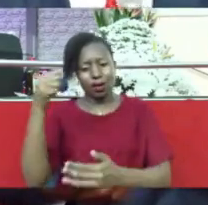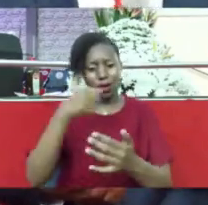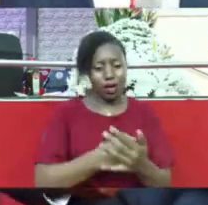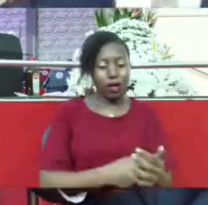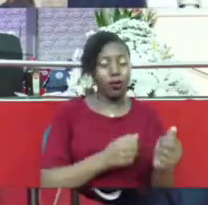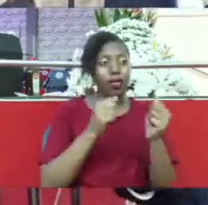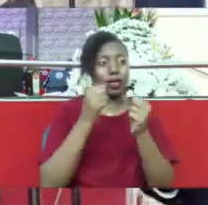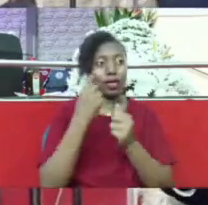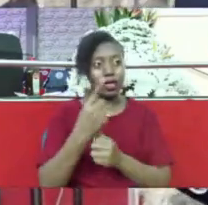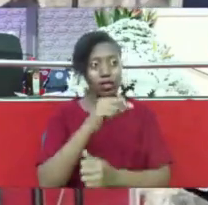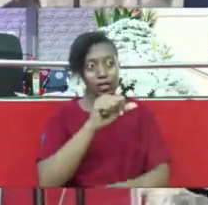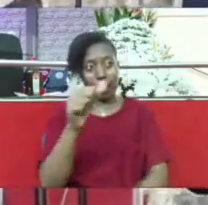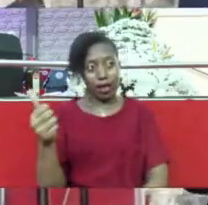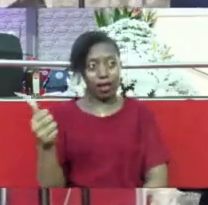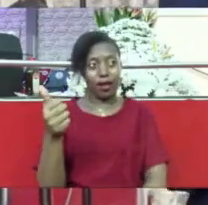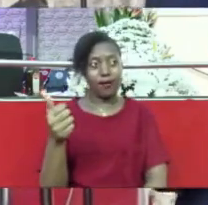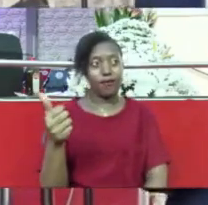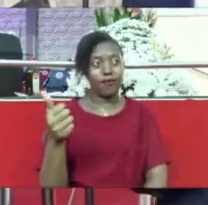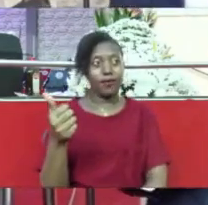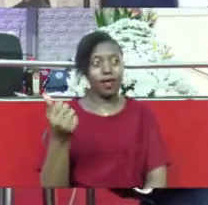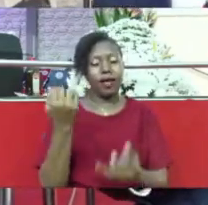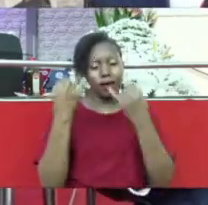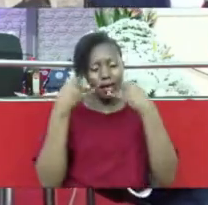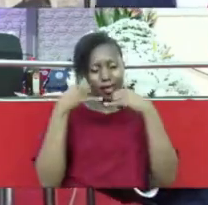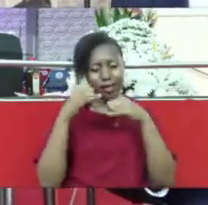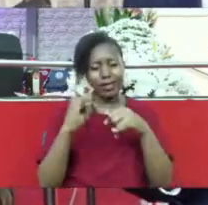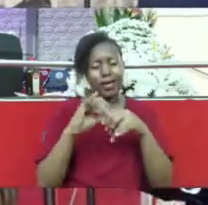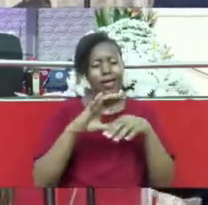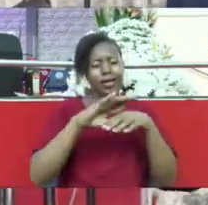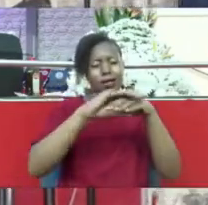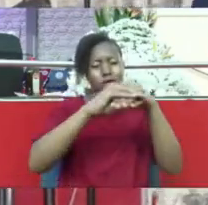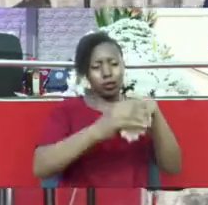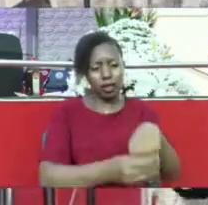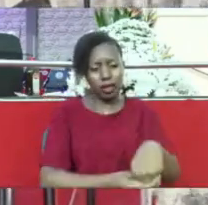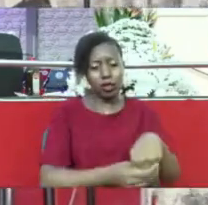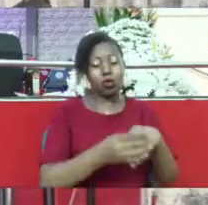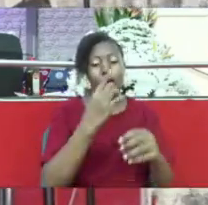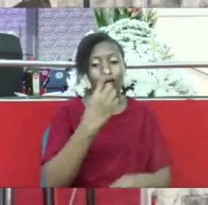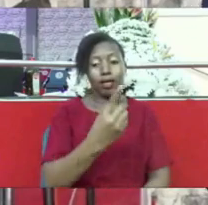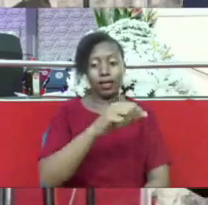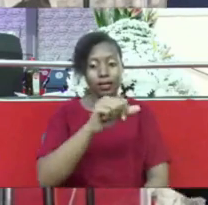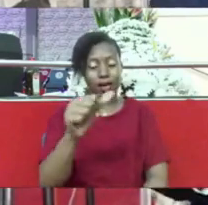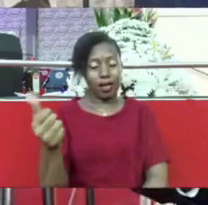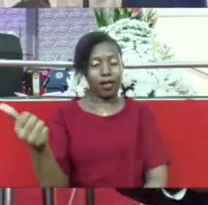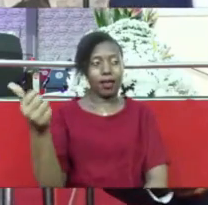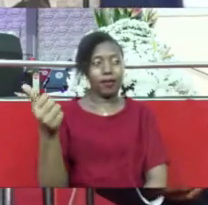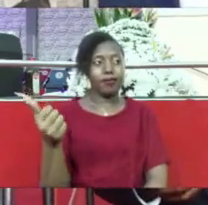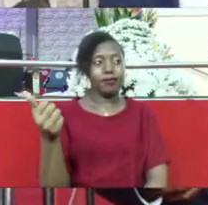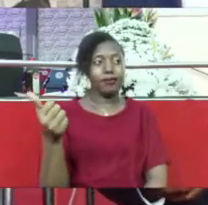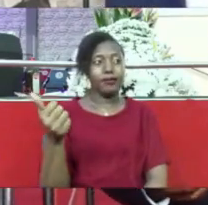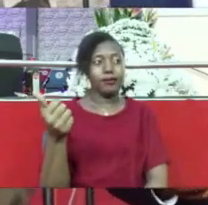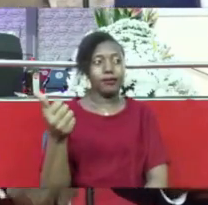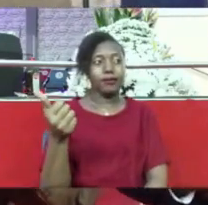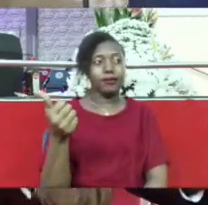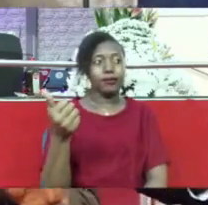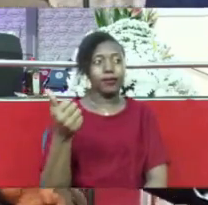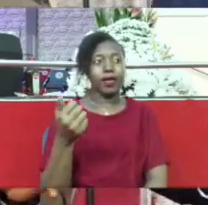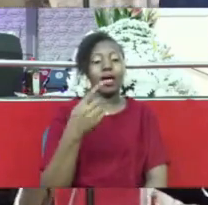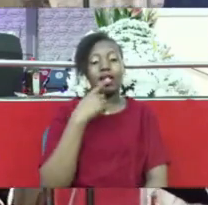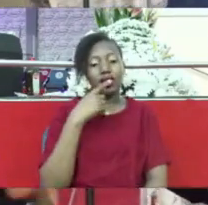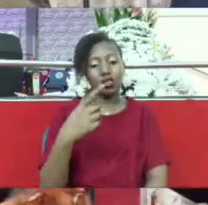mwingine. And they are trying to wrestle one another. Wanang'ang'ana mmoja kwa mwingine. I'm sure